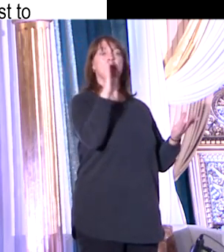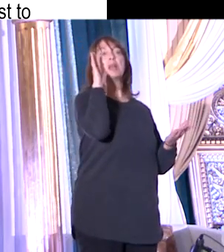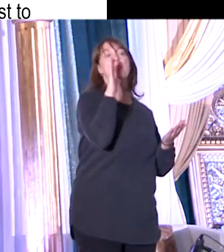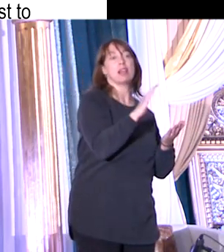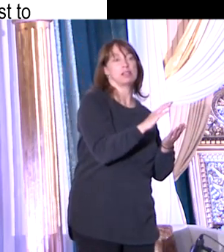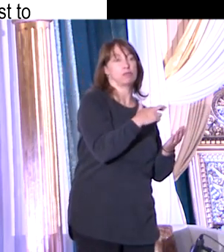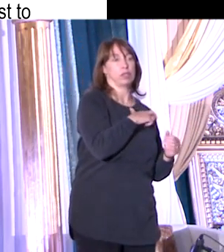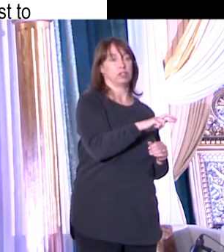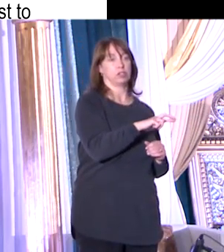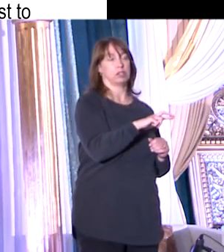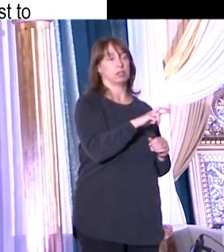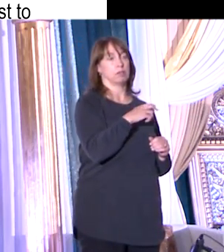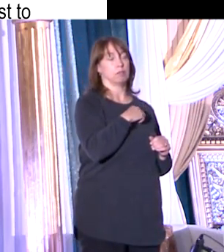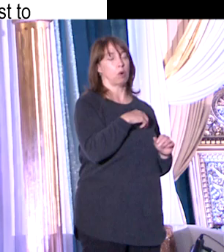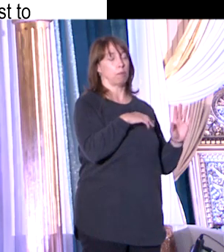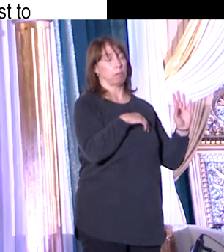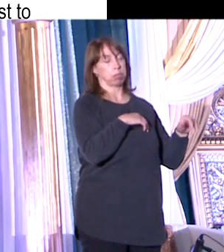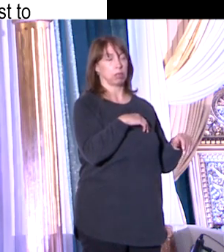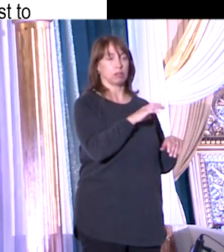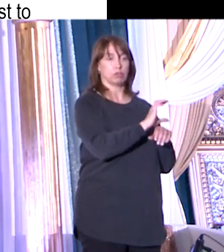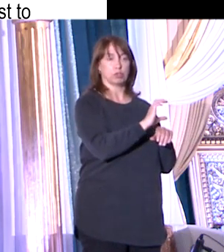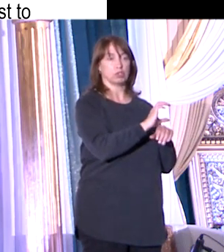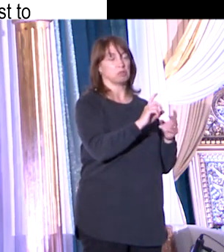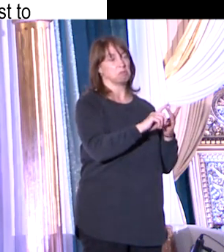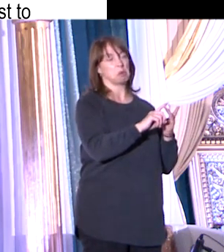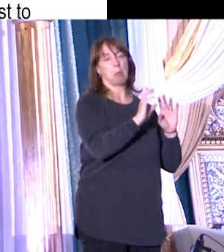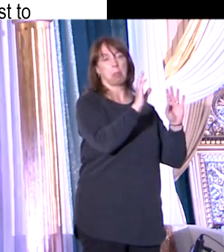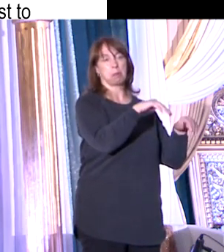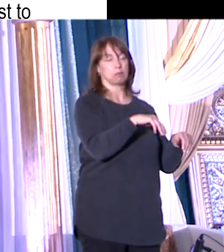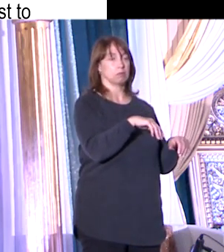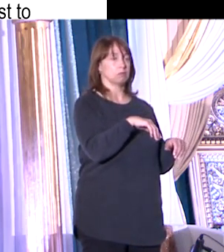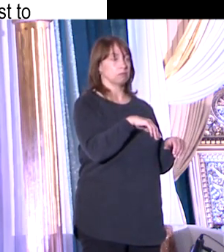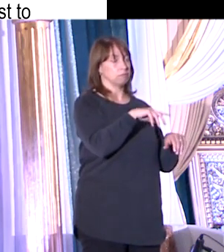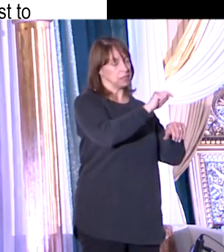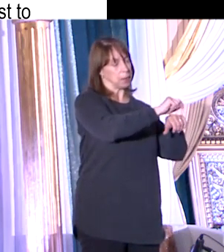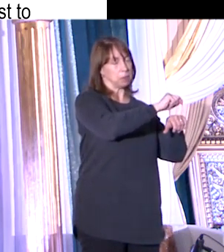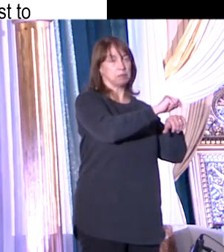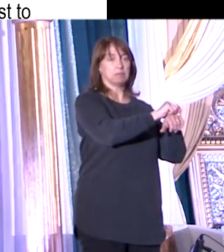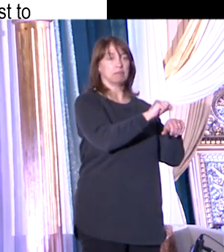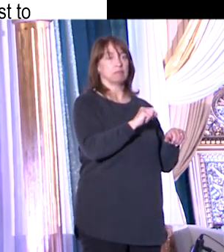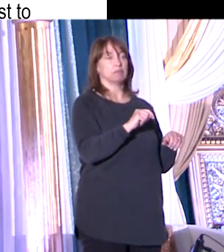is towards becoming less religious and more secular, particularly among youth.